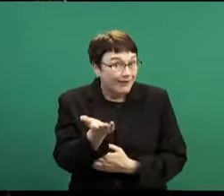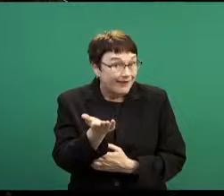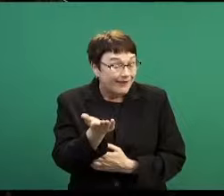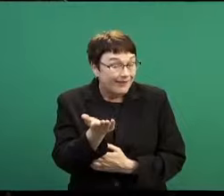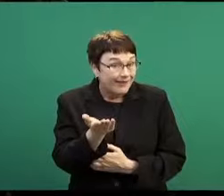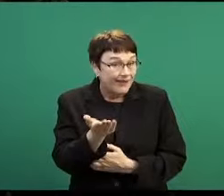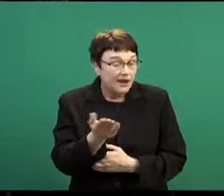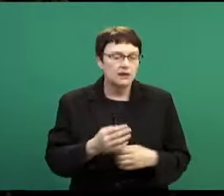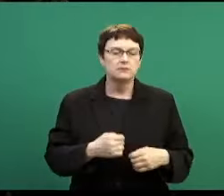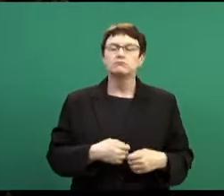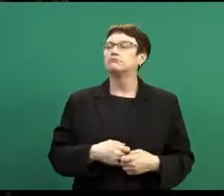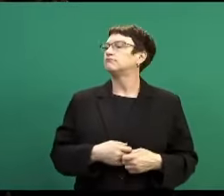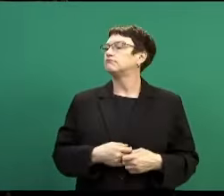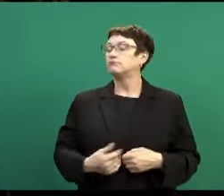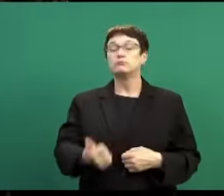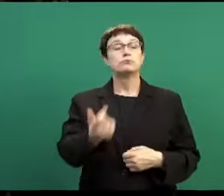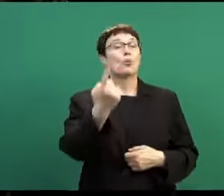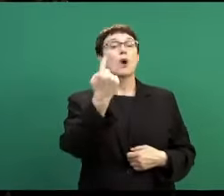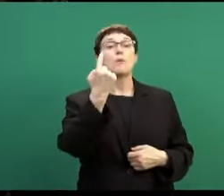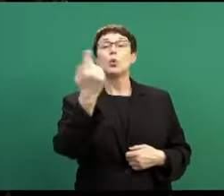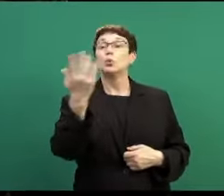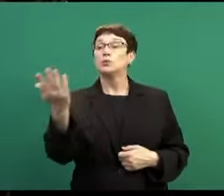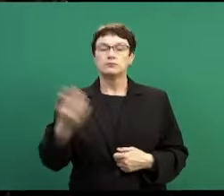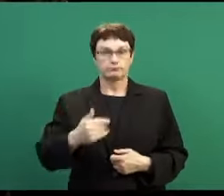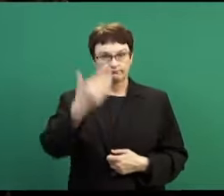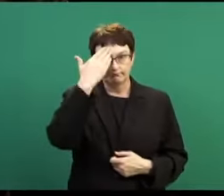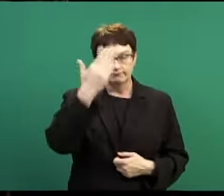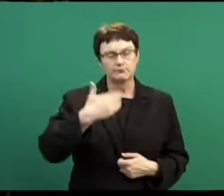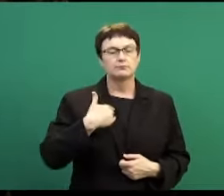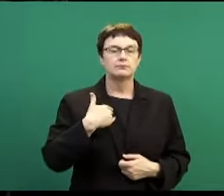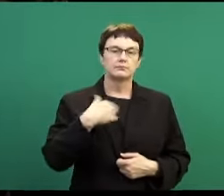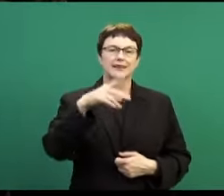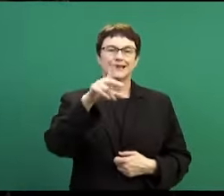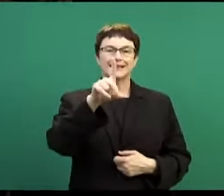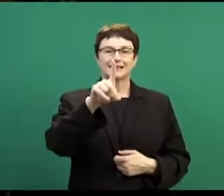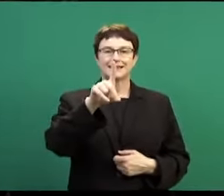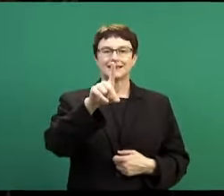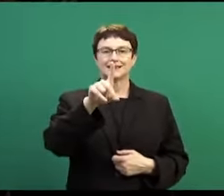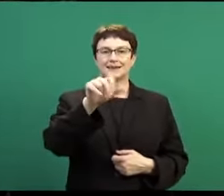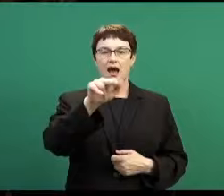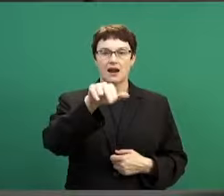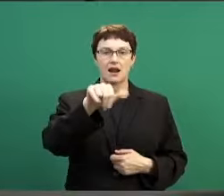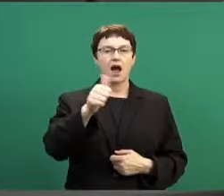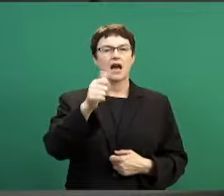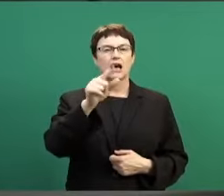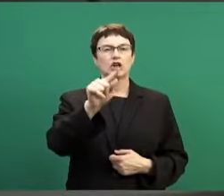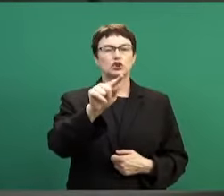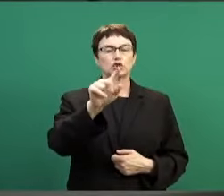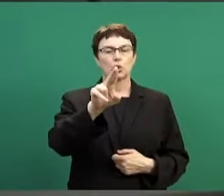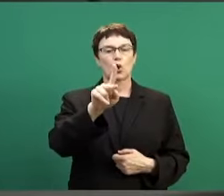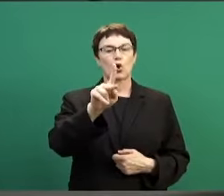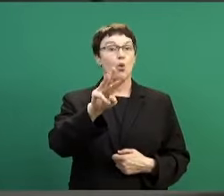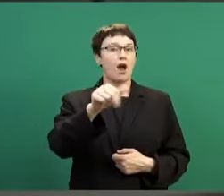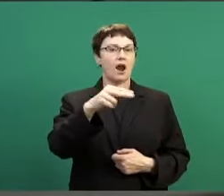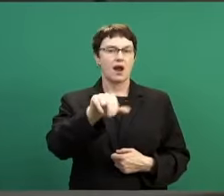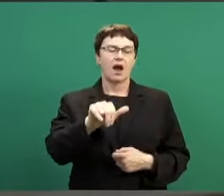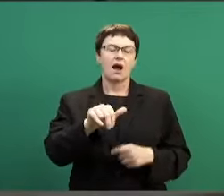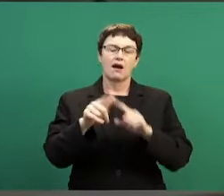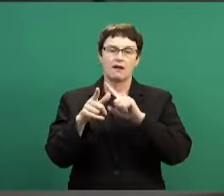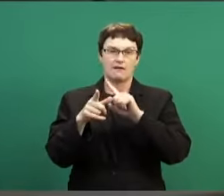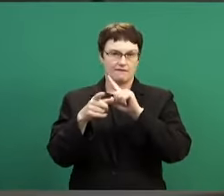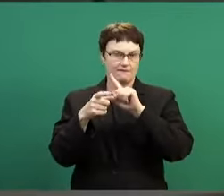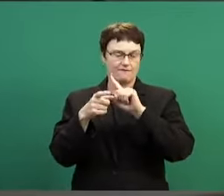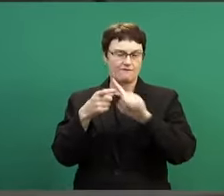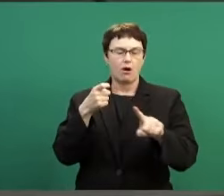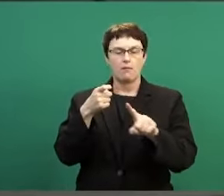Good afternoon, Governor, and your panel. My name is Dando Tukwana from Bloomberg News. Governor, in the lead up to the Finance Minister's medium term